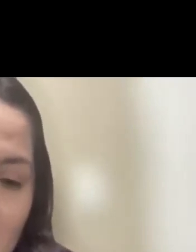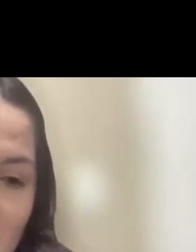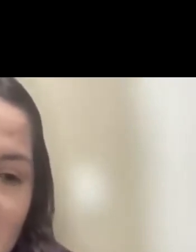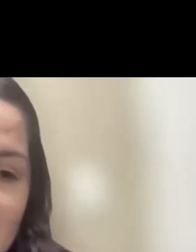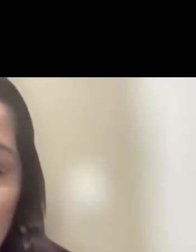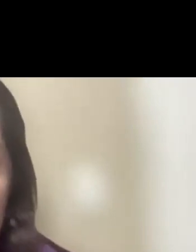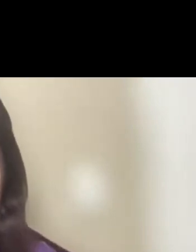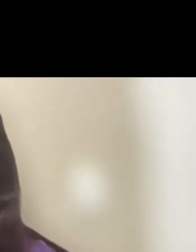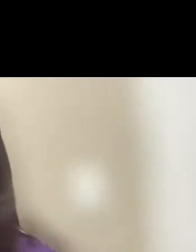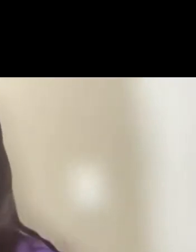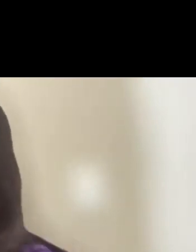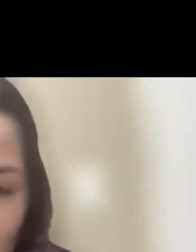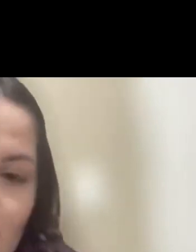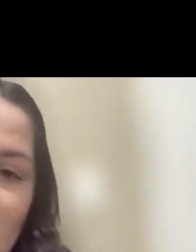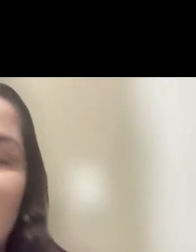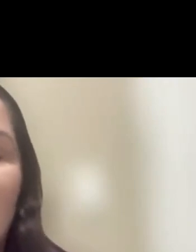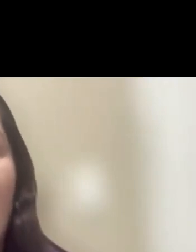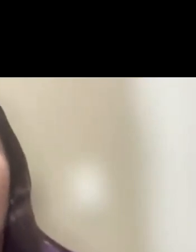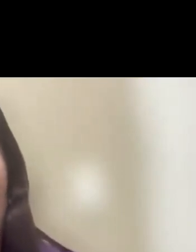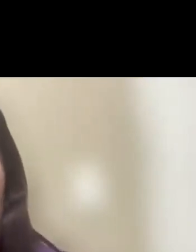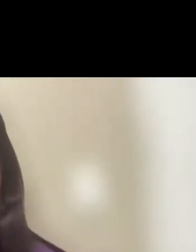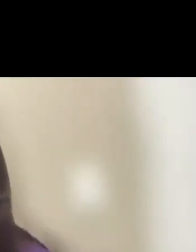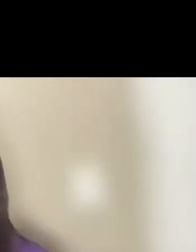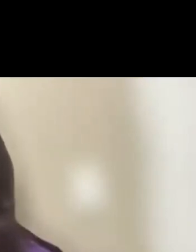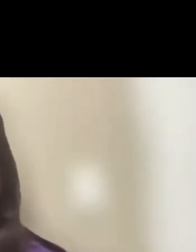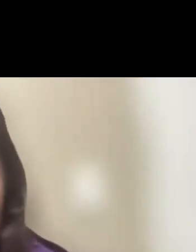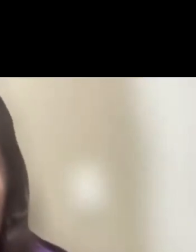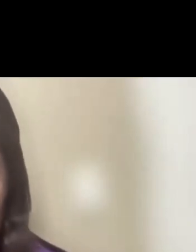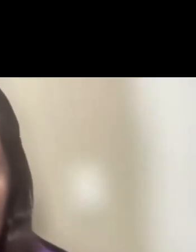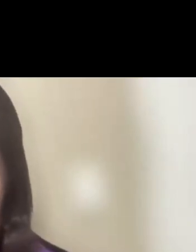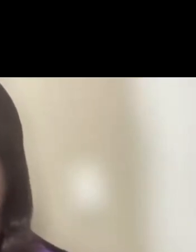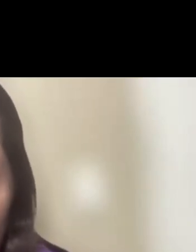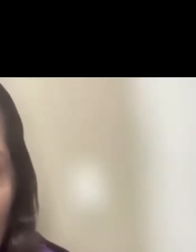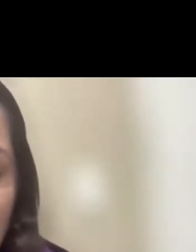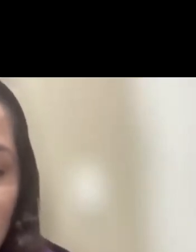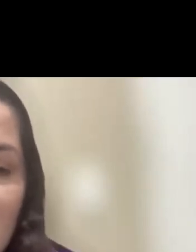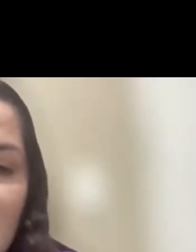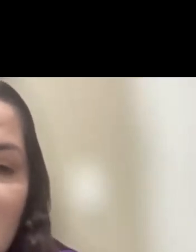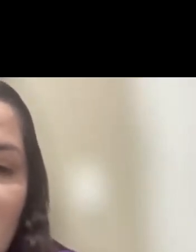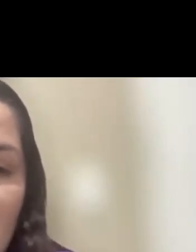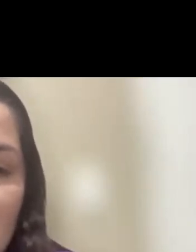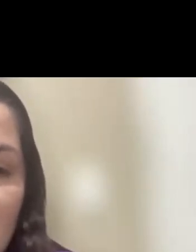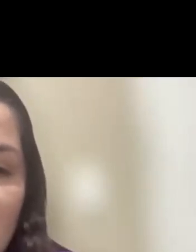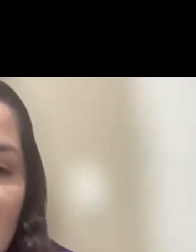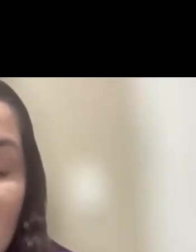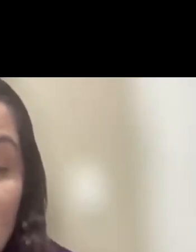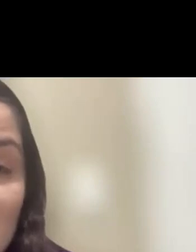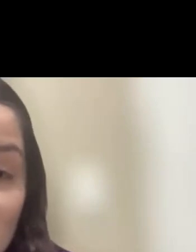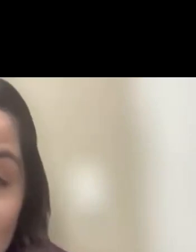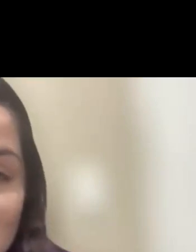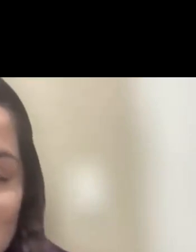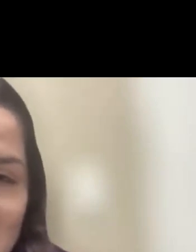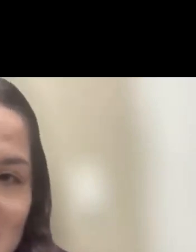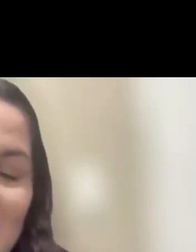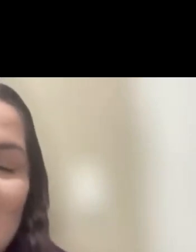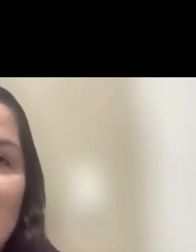for him, and he just got so much worse. He became like really violent, which my dad never was. And I kept like